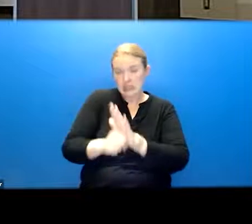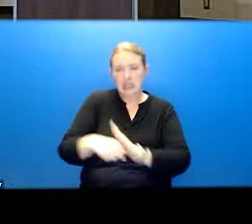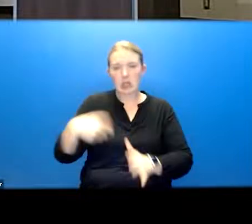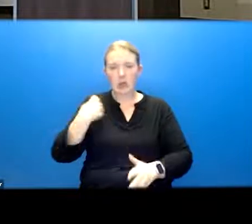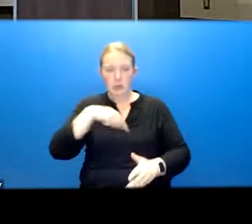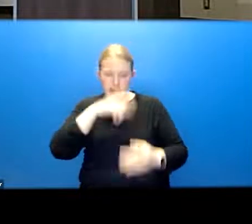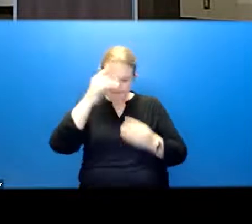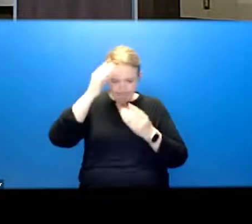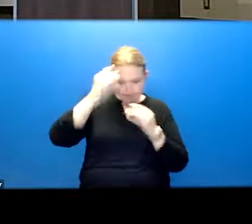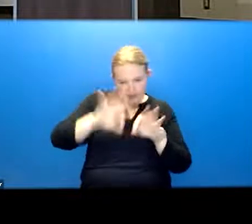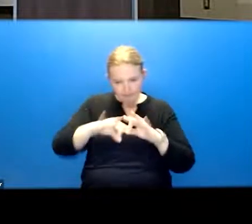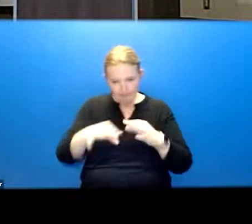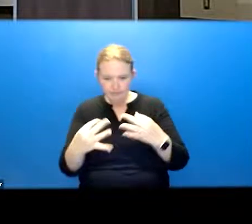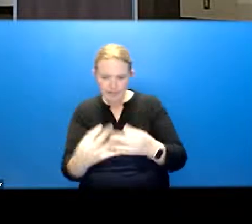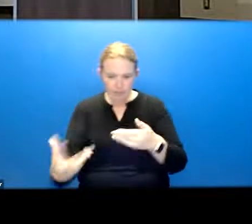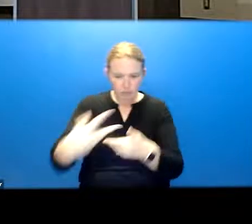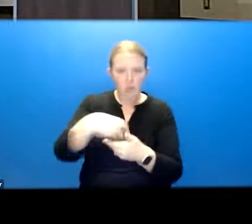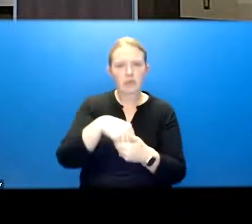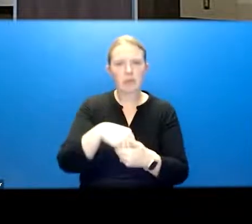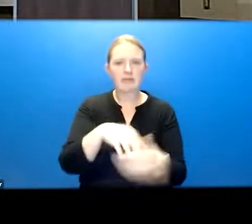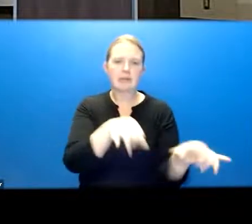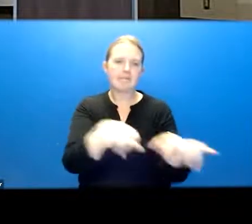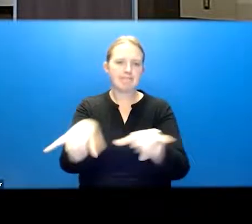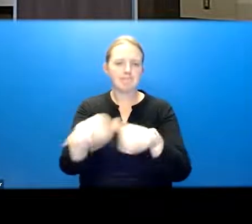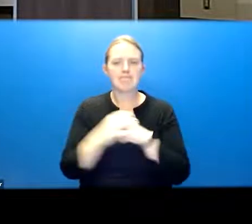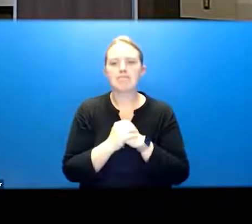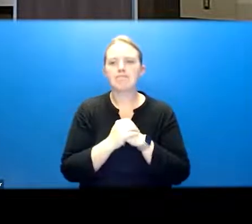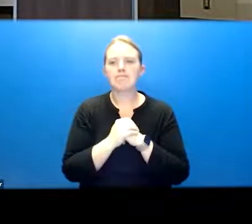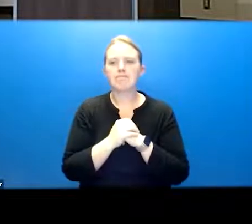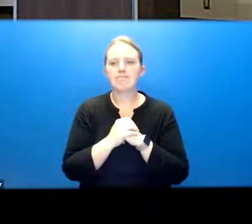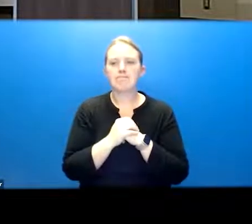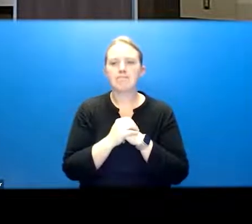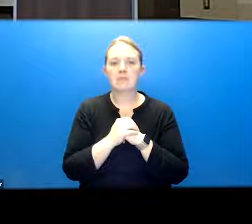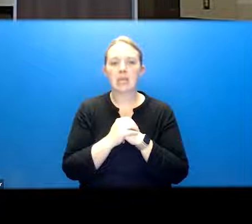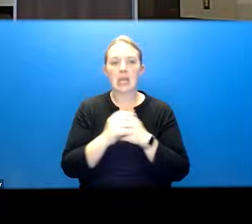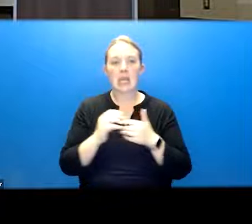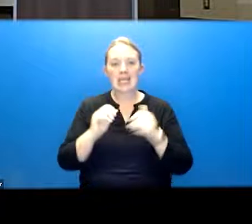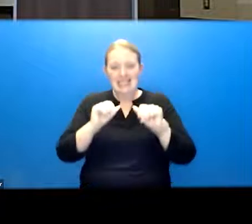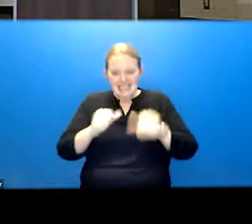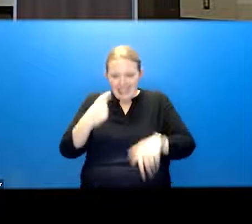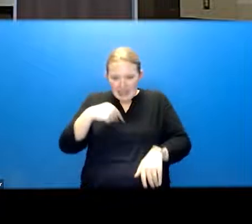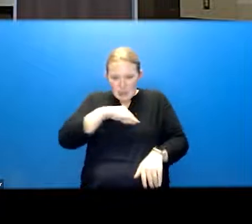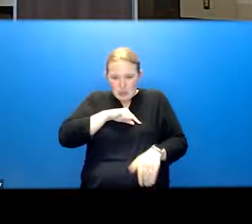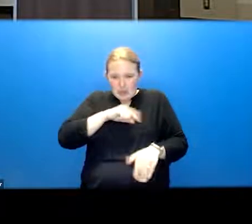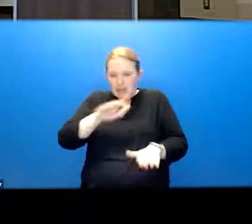family engagement in a similar way. Can we provide